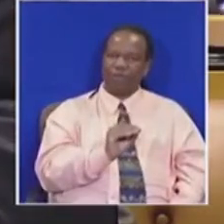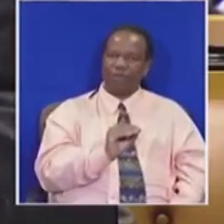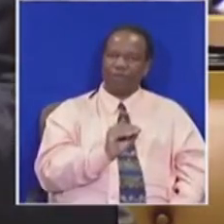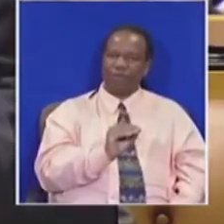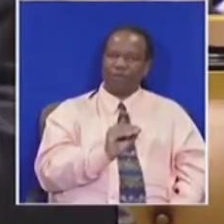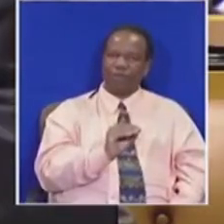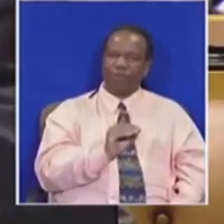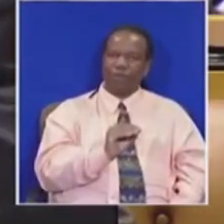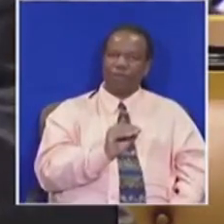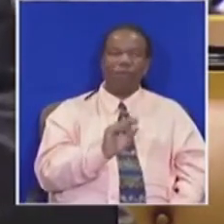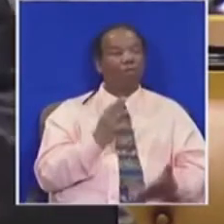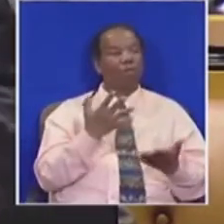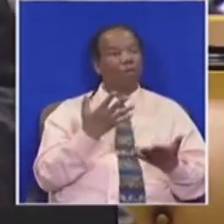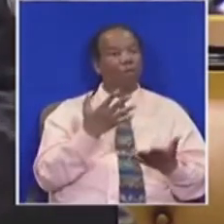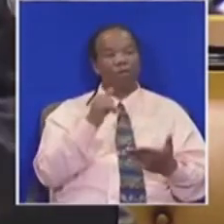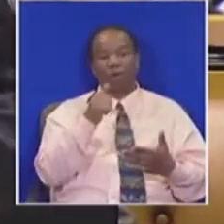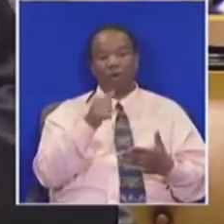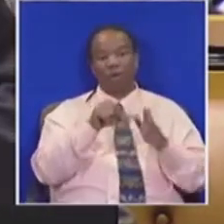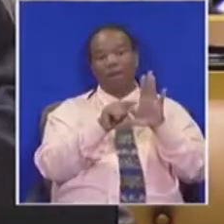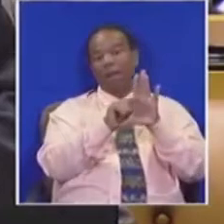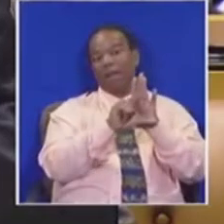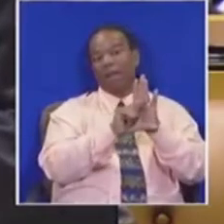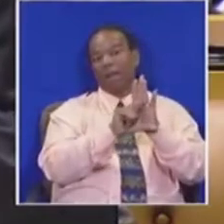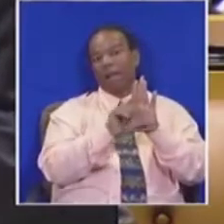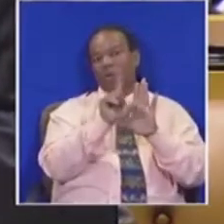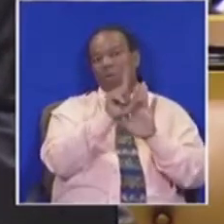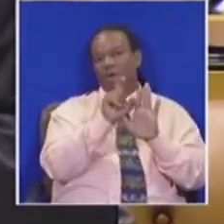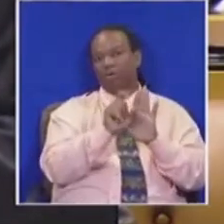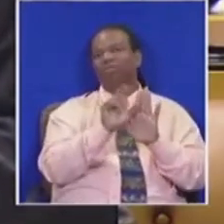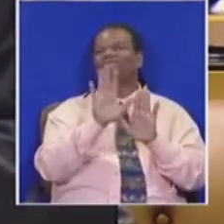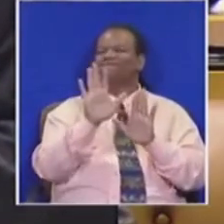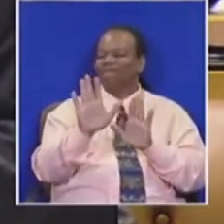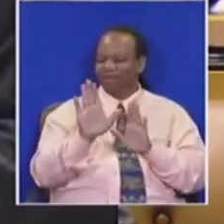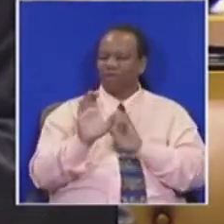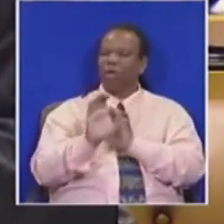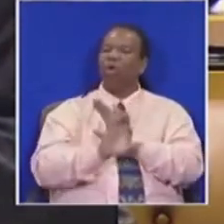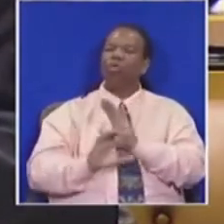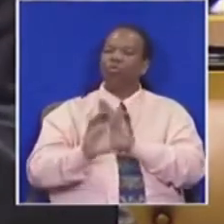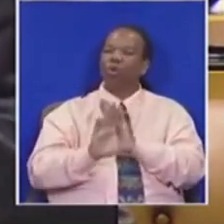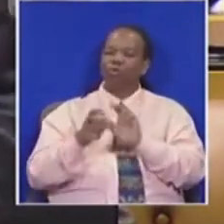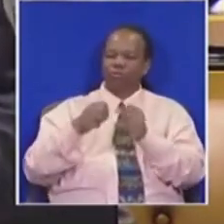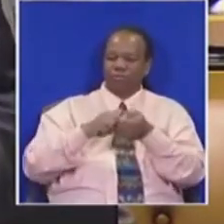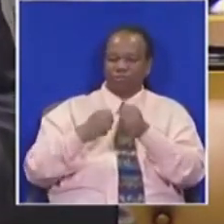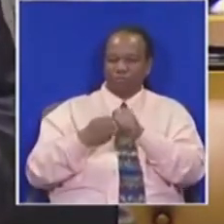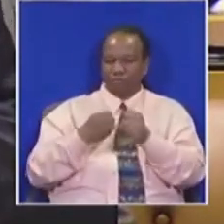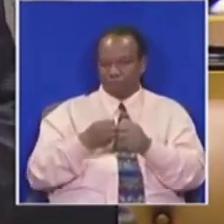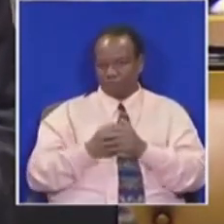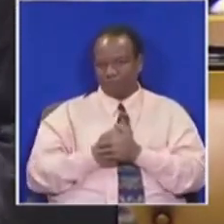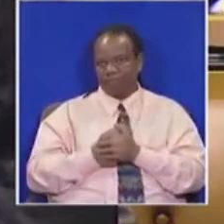raised, where he asked me the legal question, it's not only a legal question, it's a constitutional challenge and